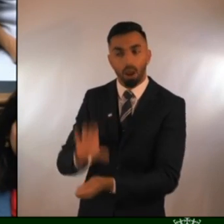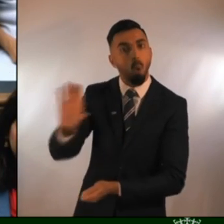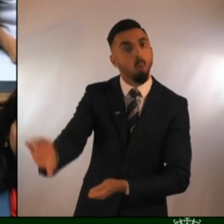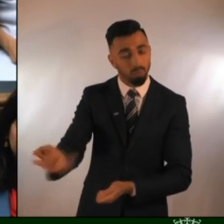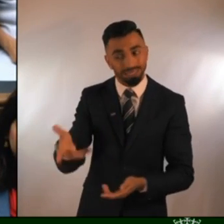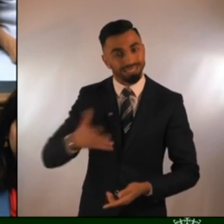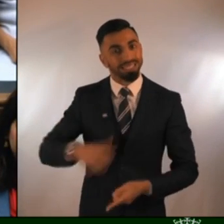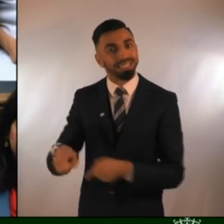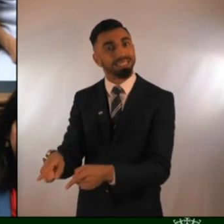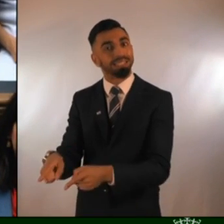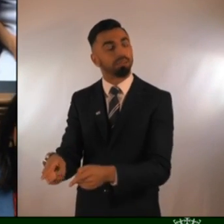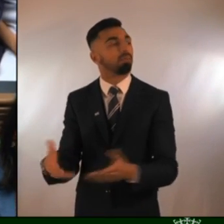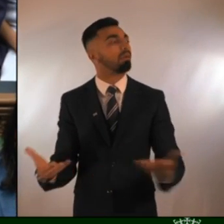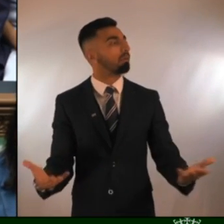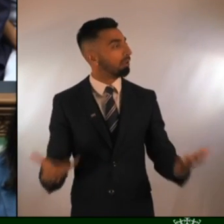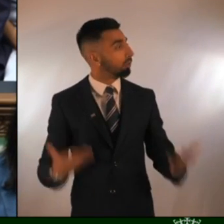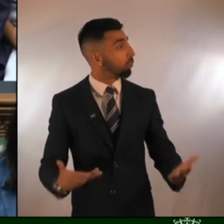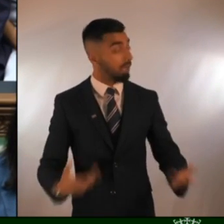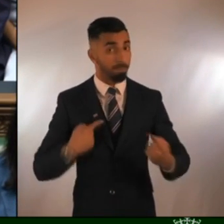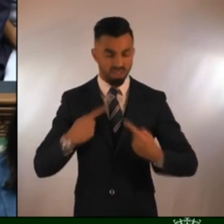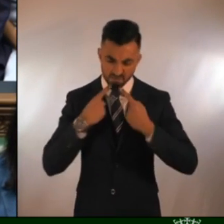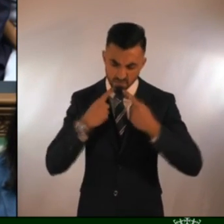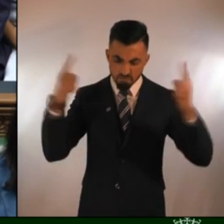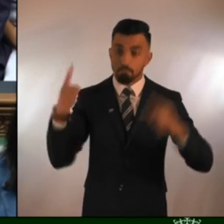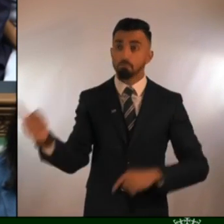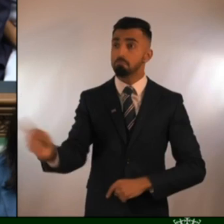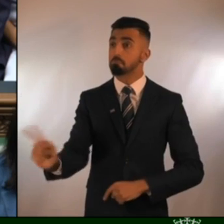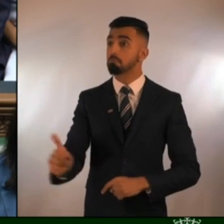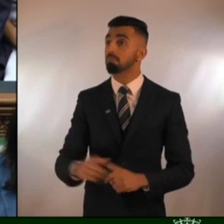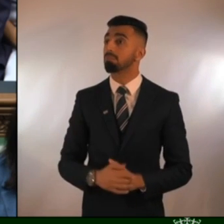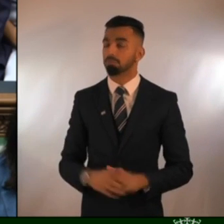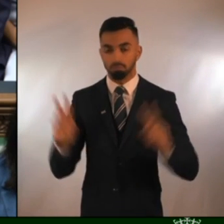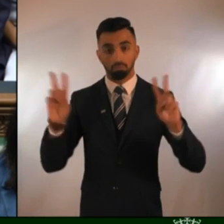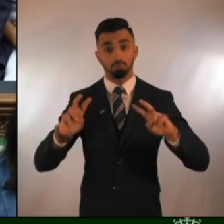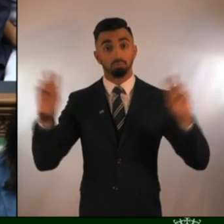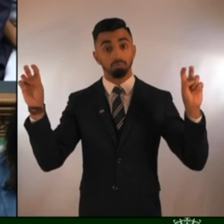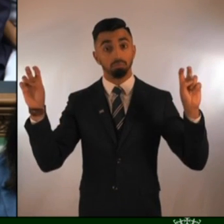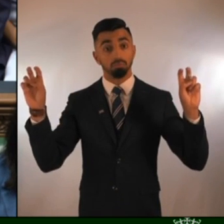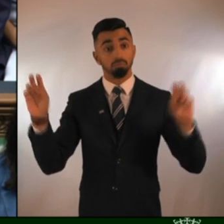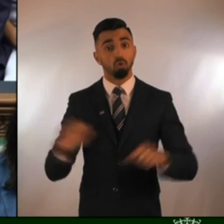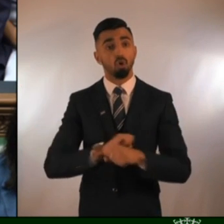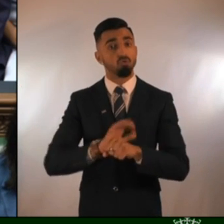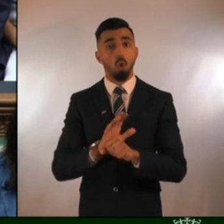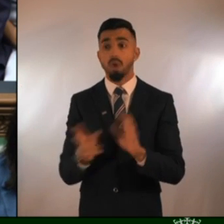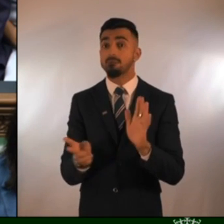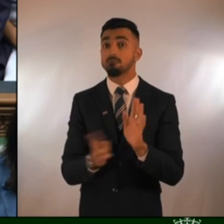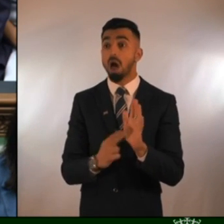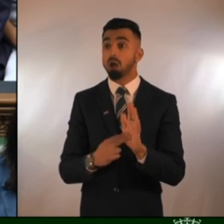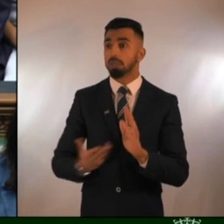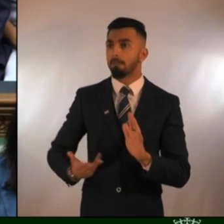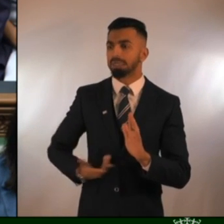announcing a new temporary coronavirus business interruption loan scheme. Banks will offer loans of